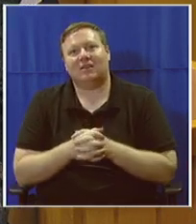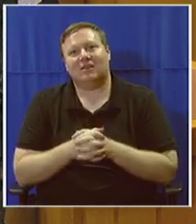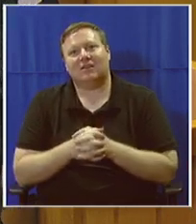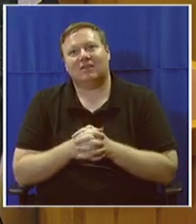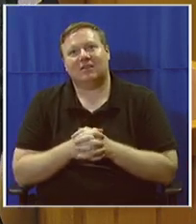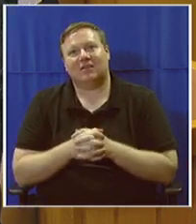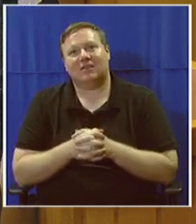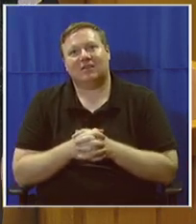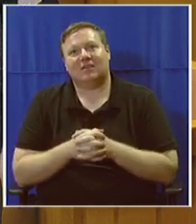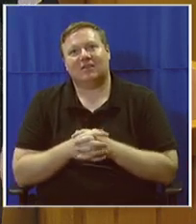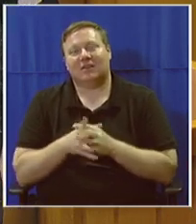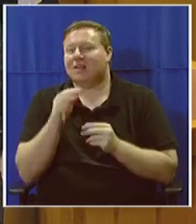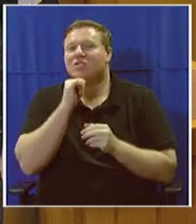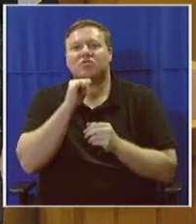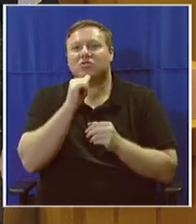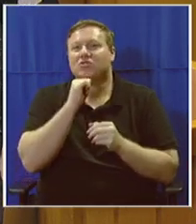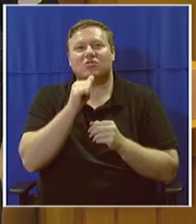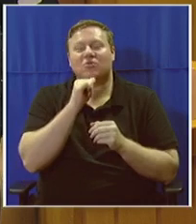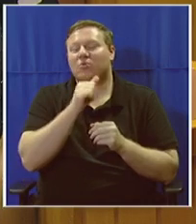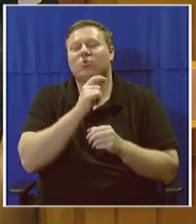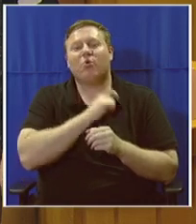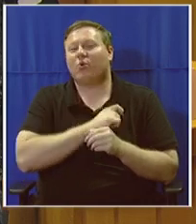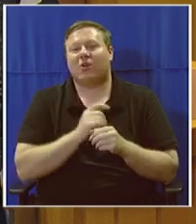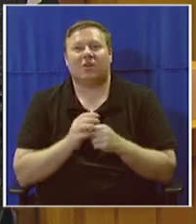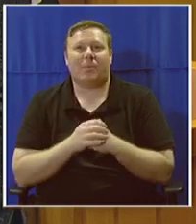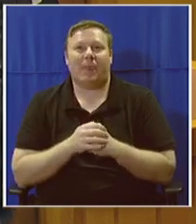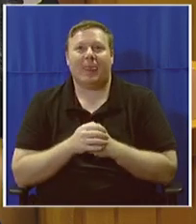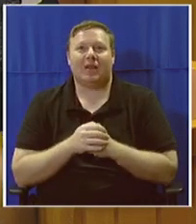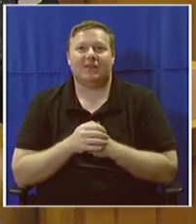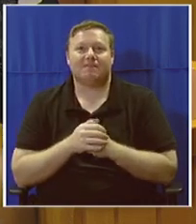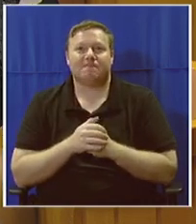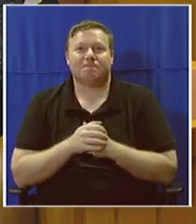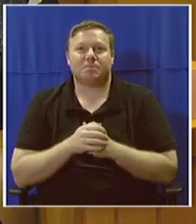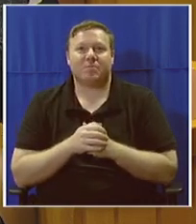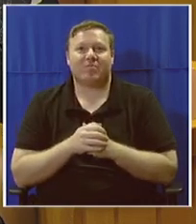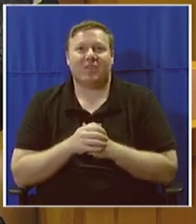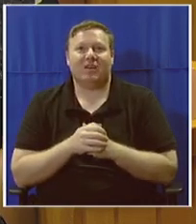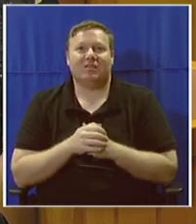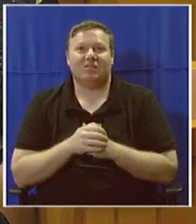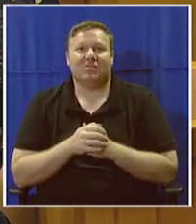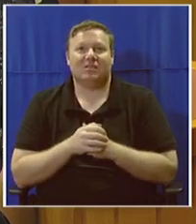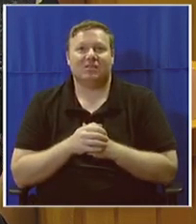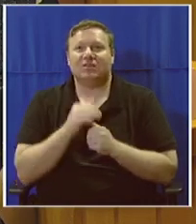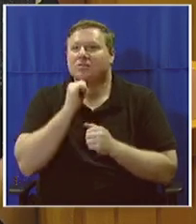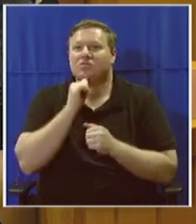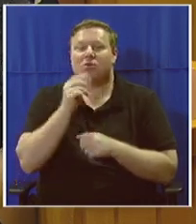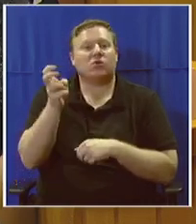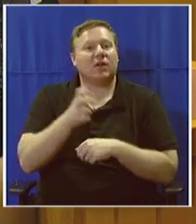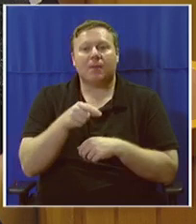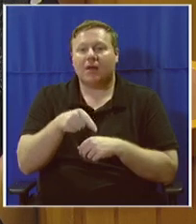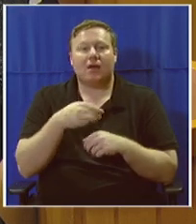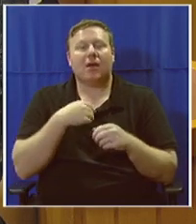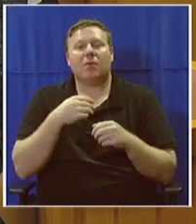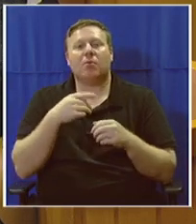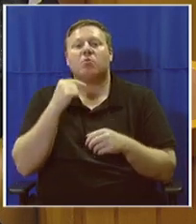is really disingenuous. And so don't come here and pretend that you are